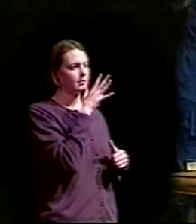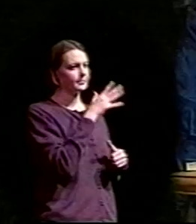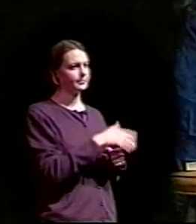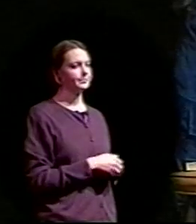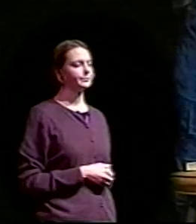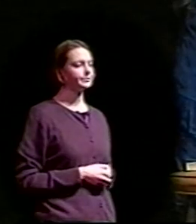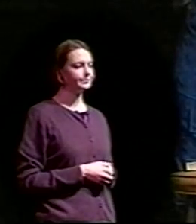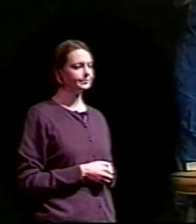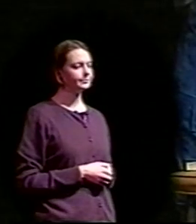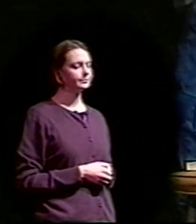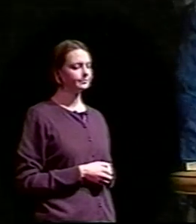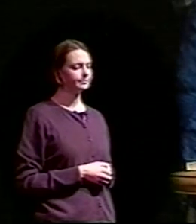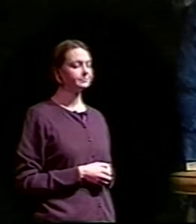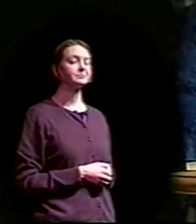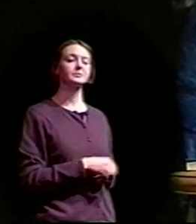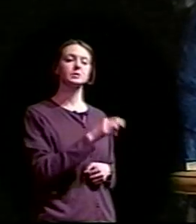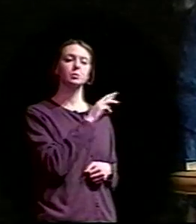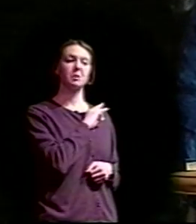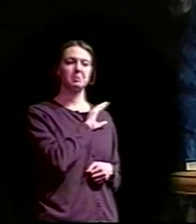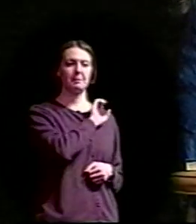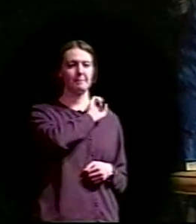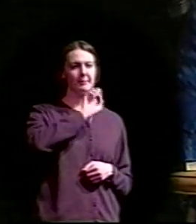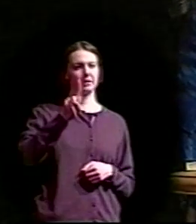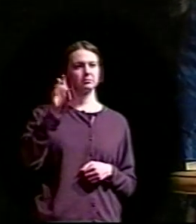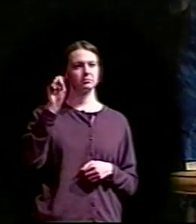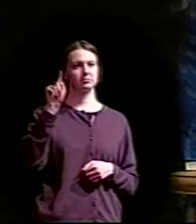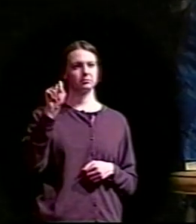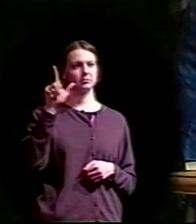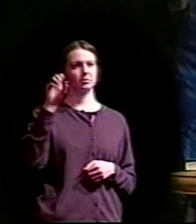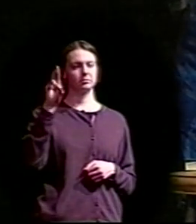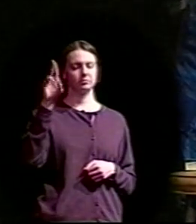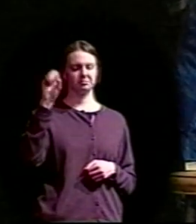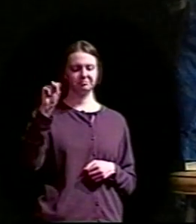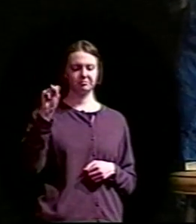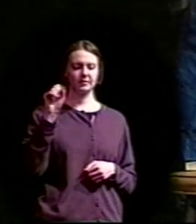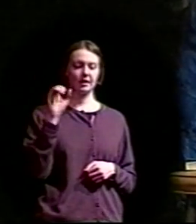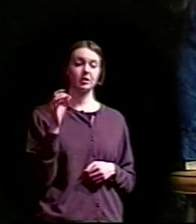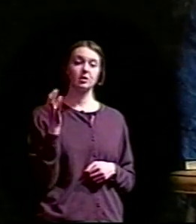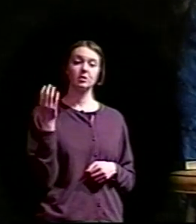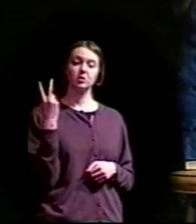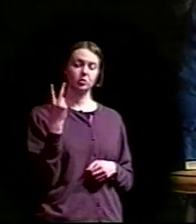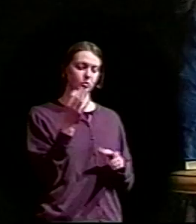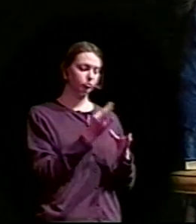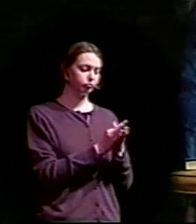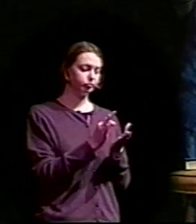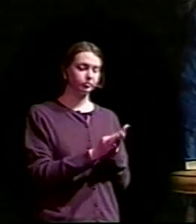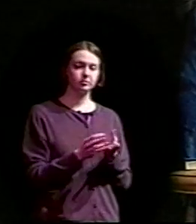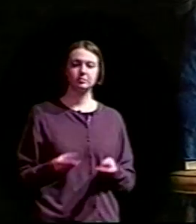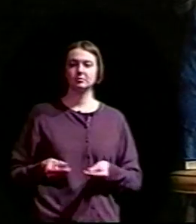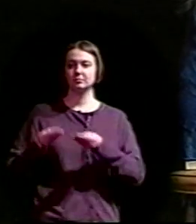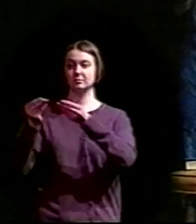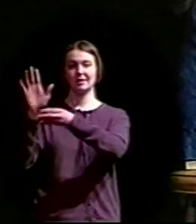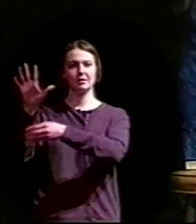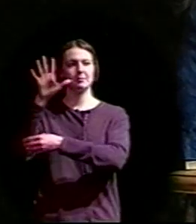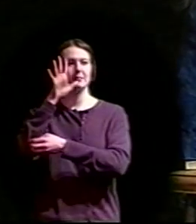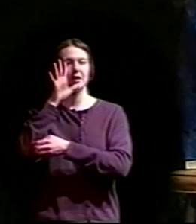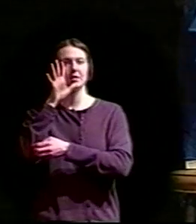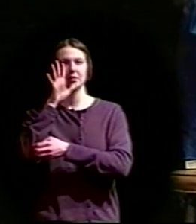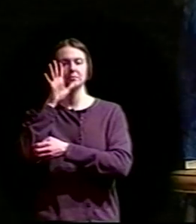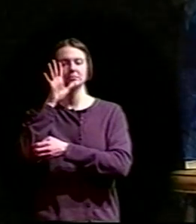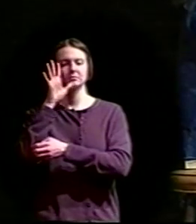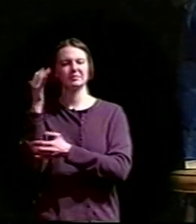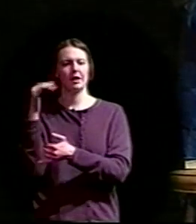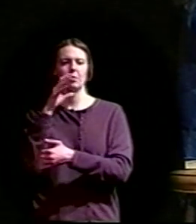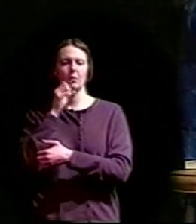When Winans went back to St. Louis and he handed those silver spurs to his now aged mother,